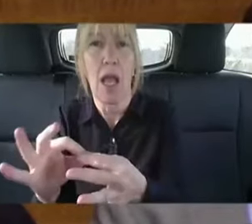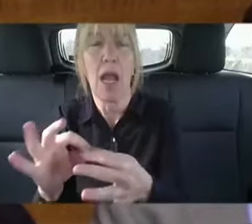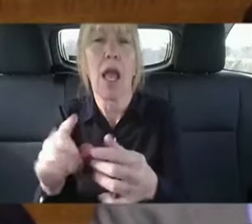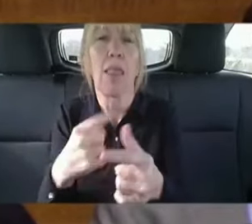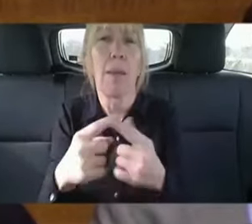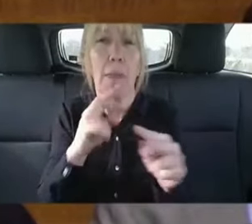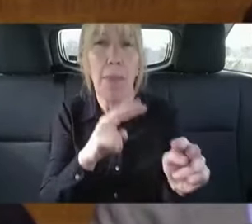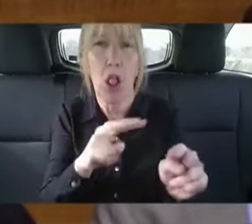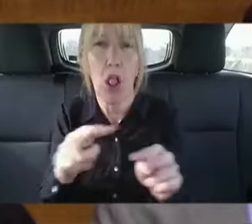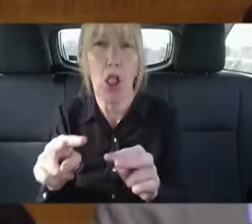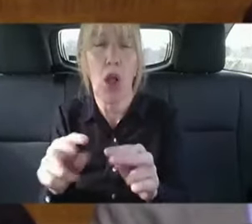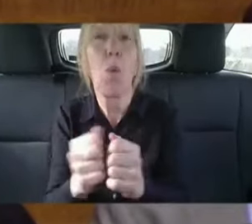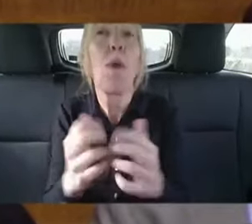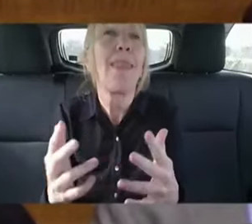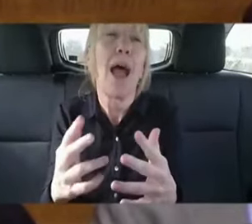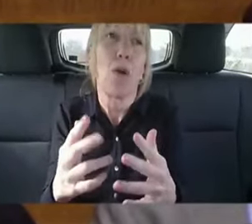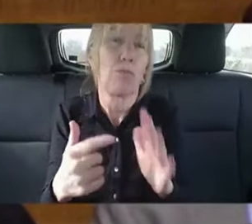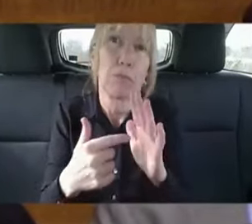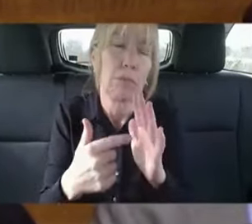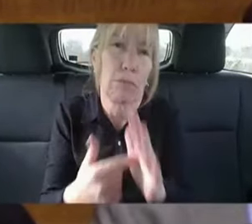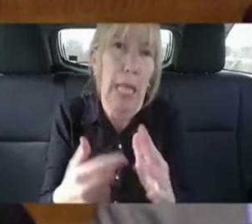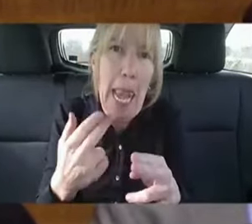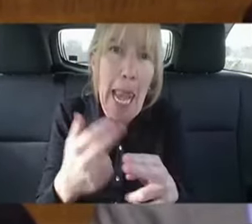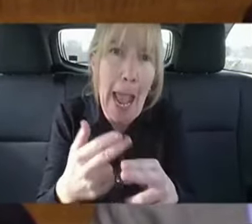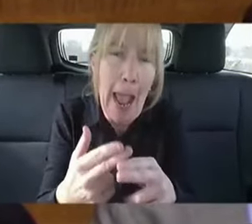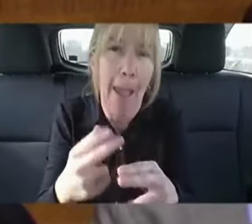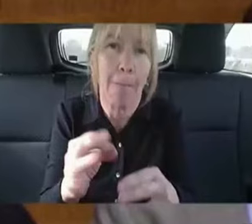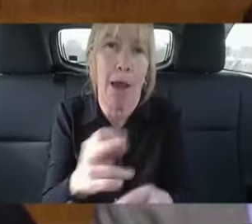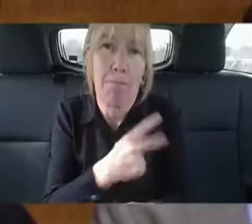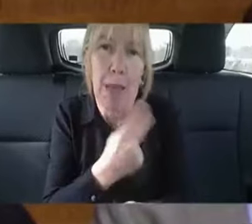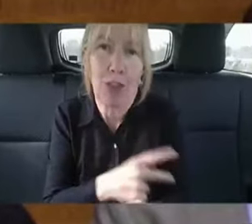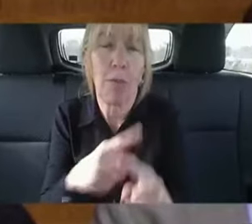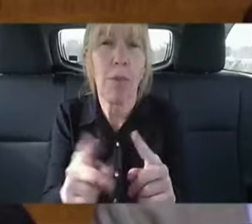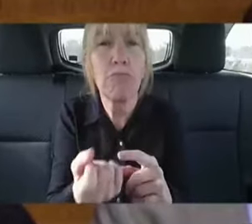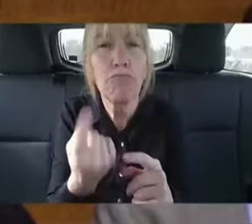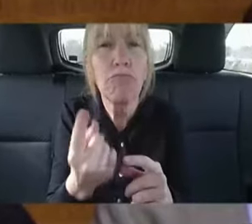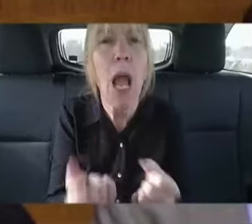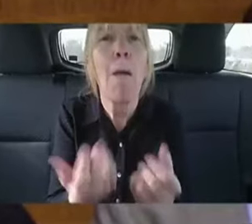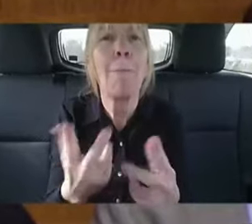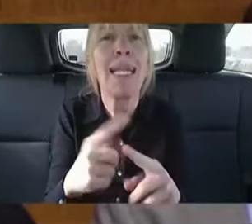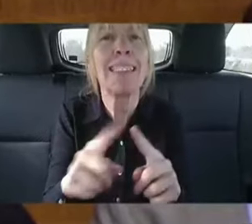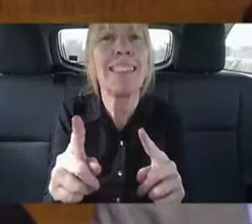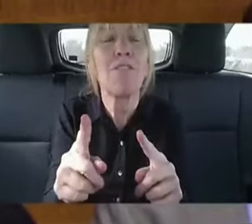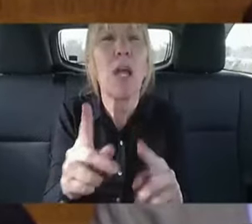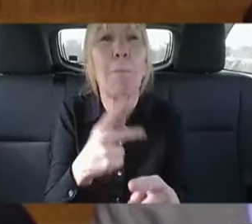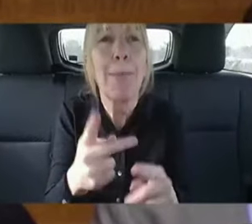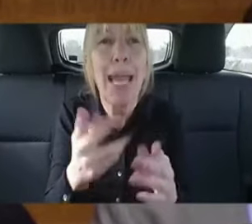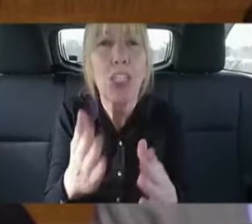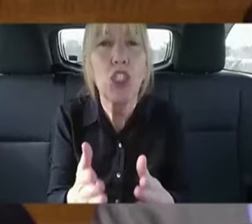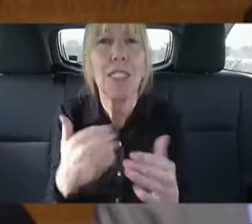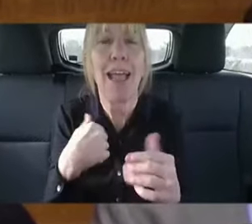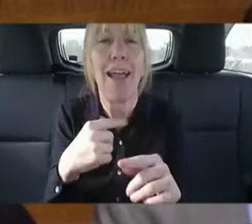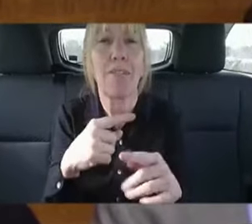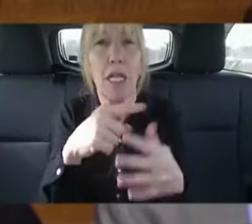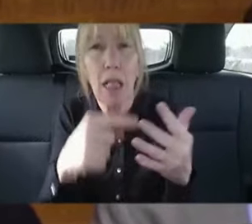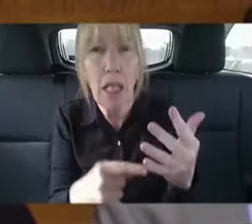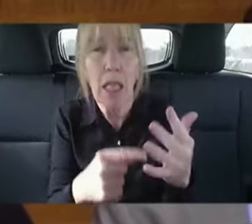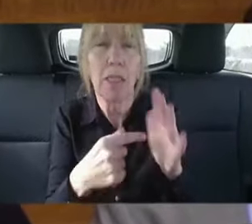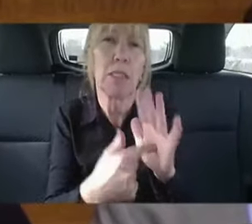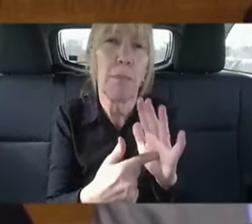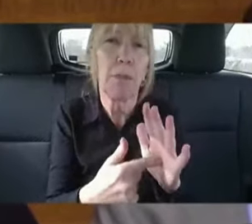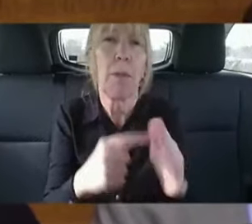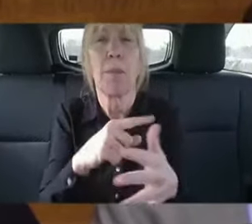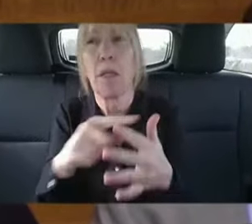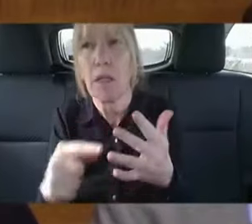ever revealing a patient's name, but understanding how many different patients have had these different symptoms, have had these different conditions, have